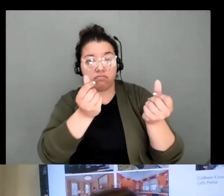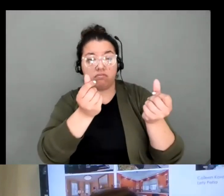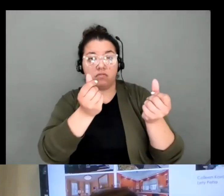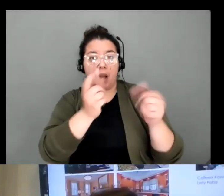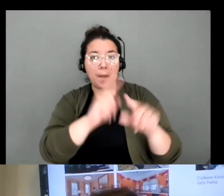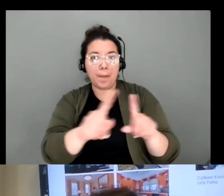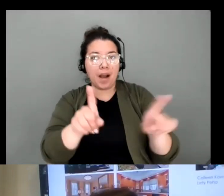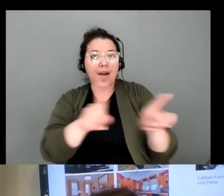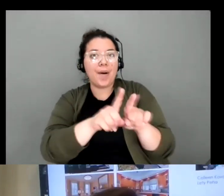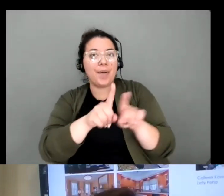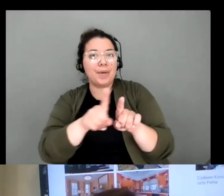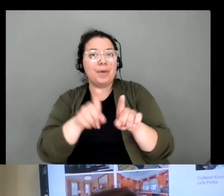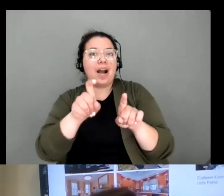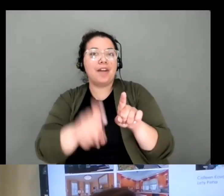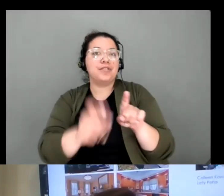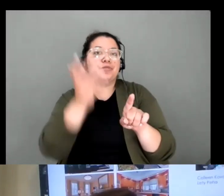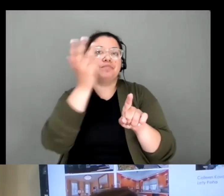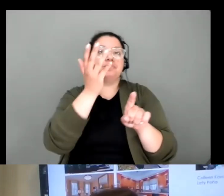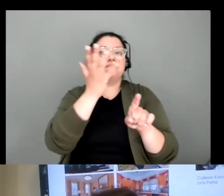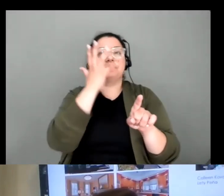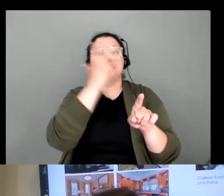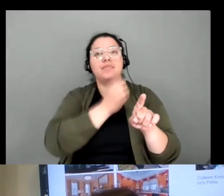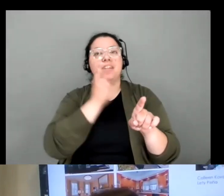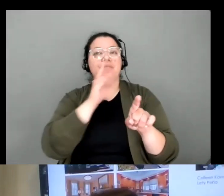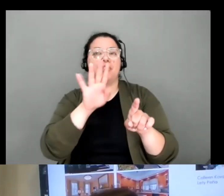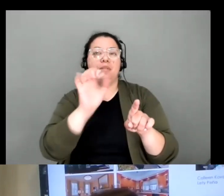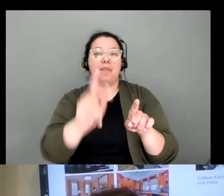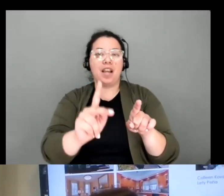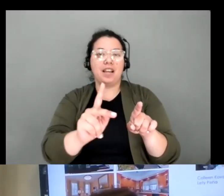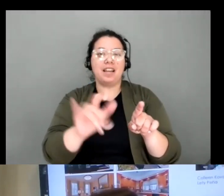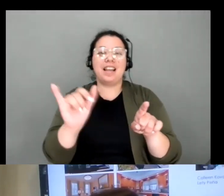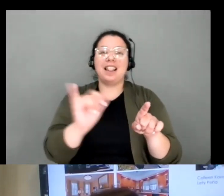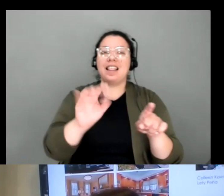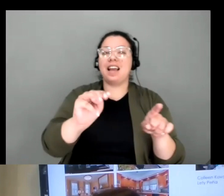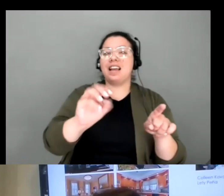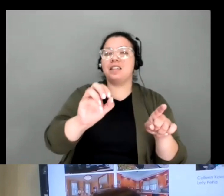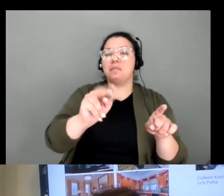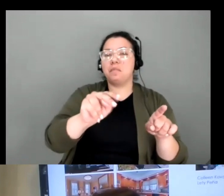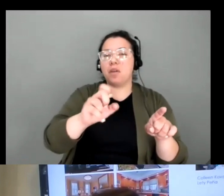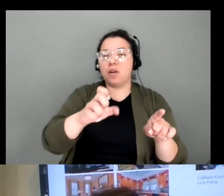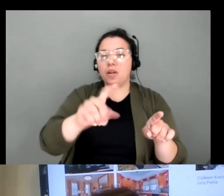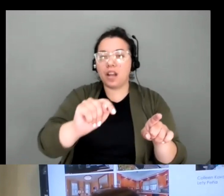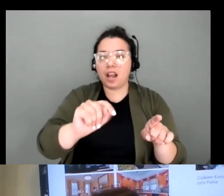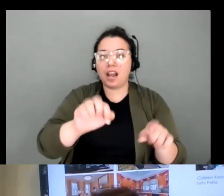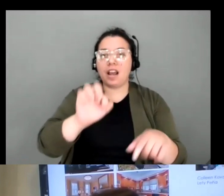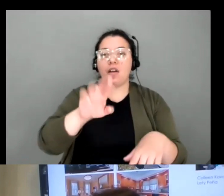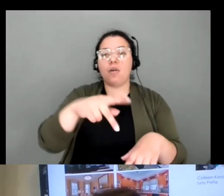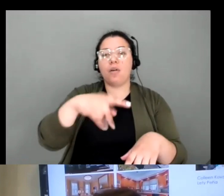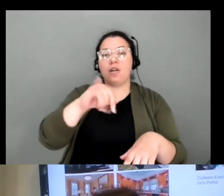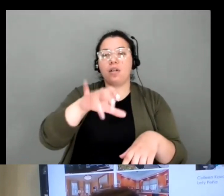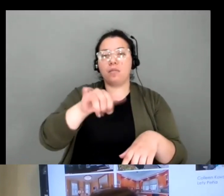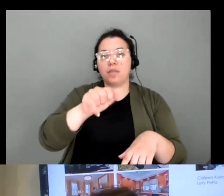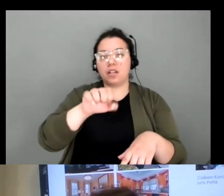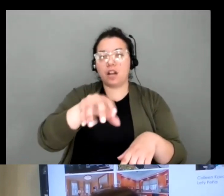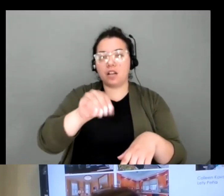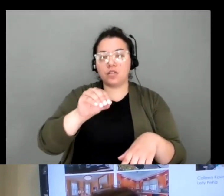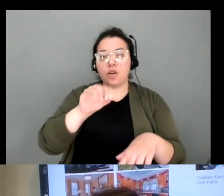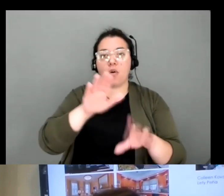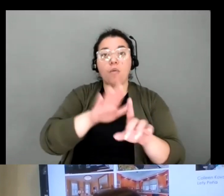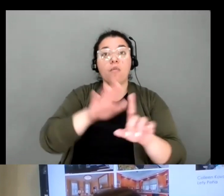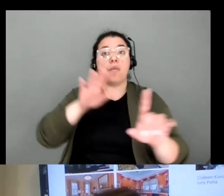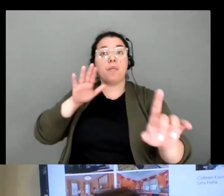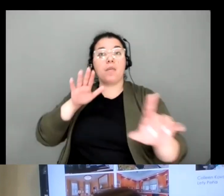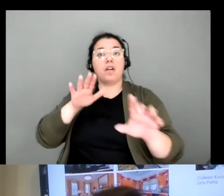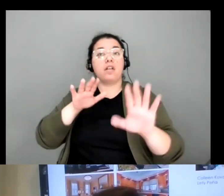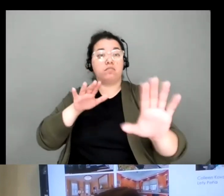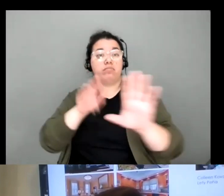the prettiest picture for the bank. It's kind of like a Monet or Picasso. You see it far away, and then when we get closer up on it, it's like, okay, I